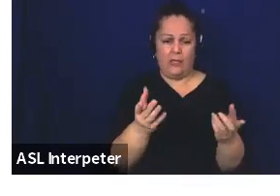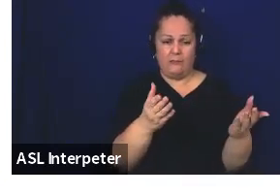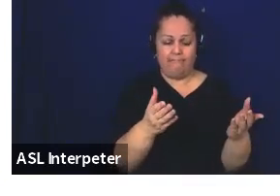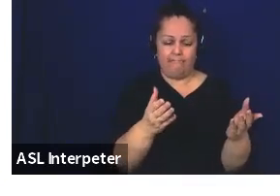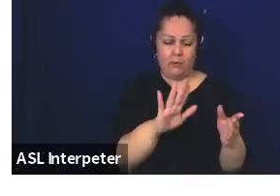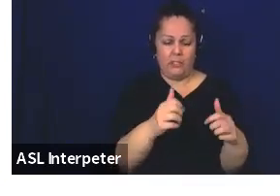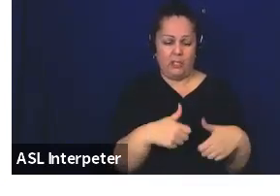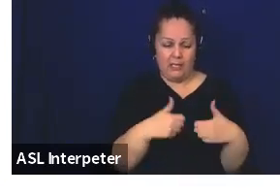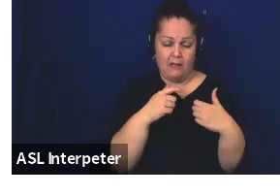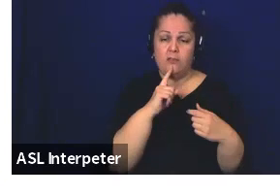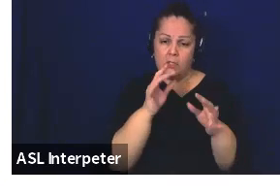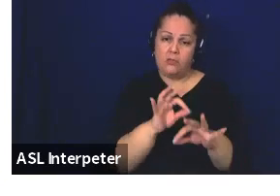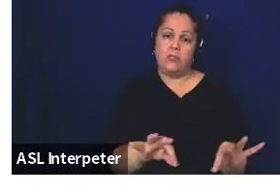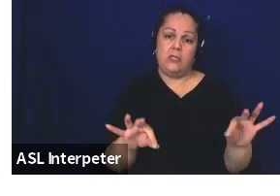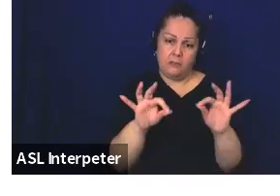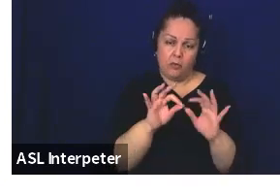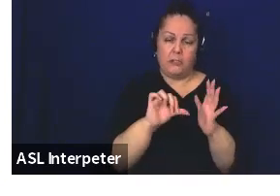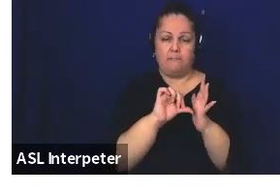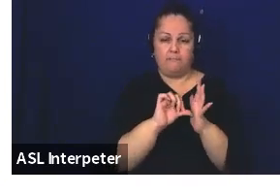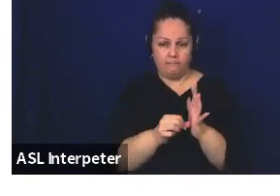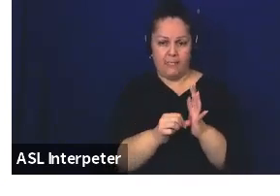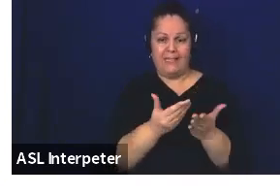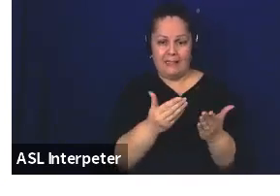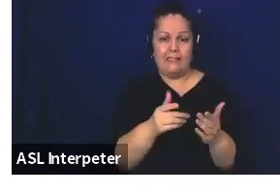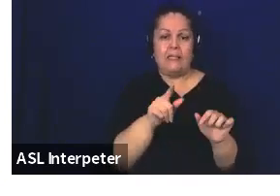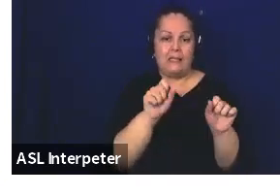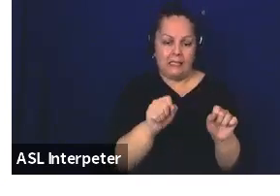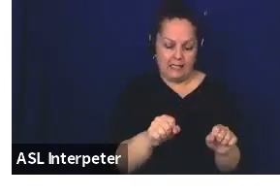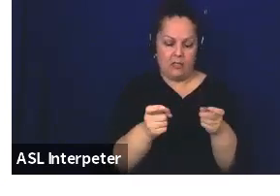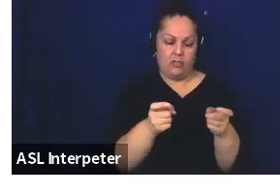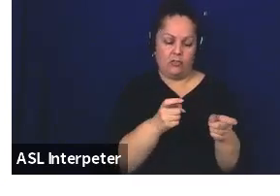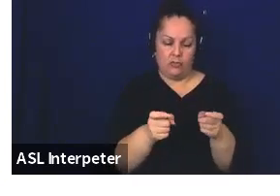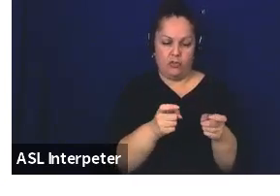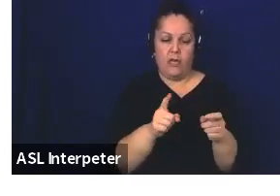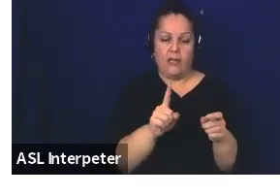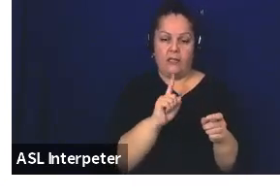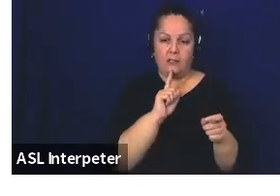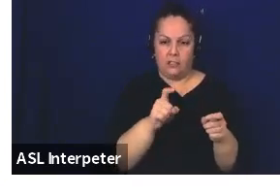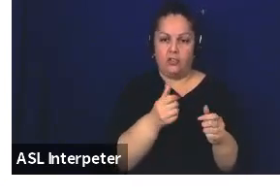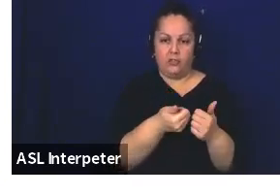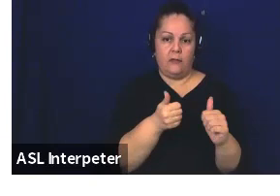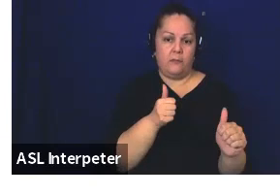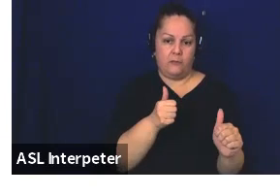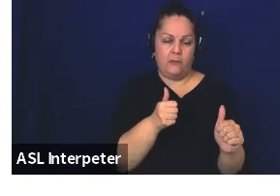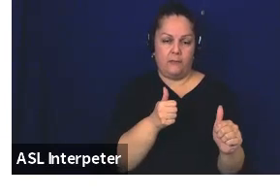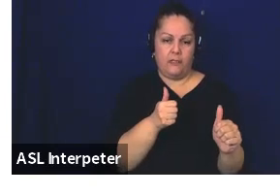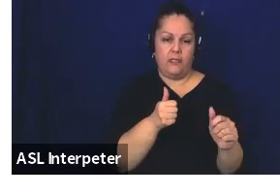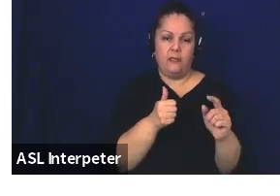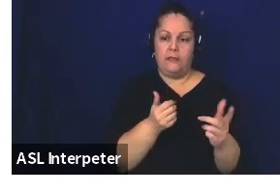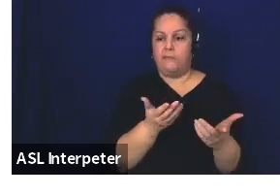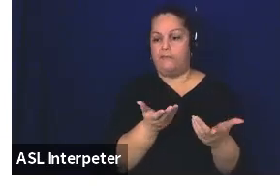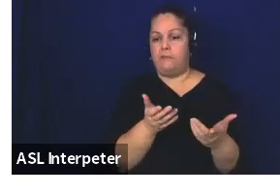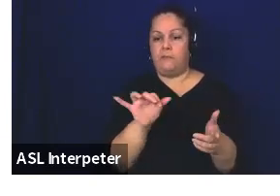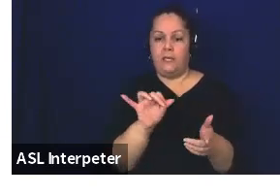it's really important to highlight the things that they can control and that they should be avoiding. And so this could be things